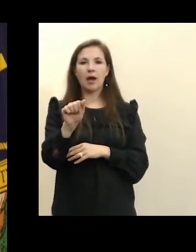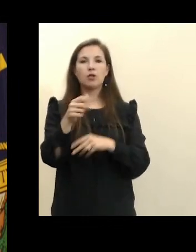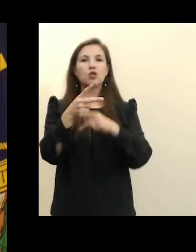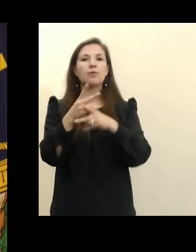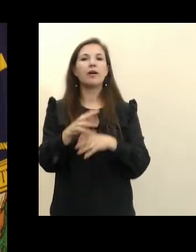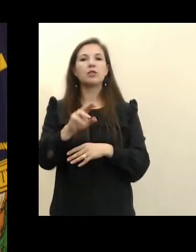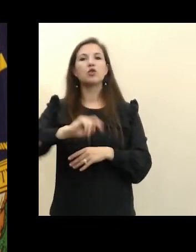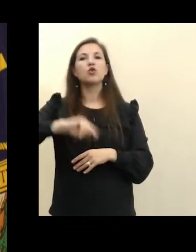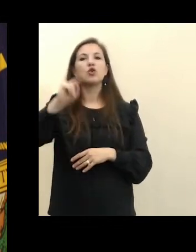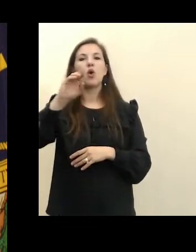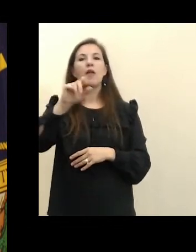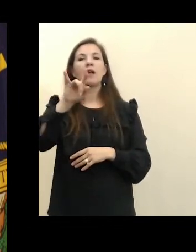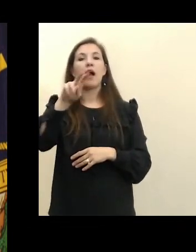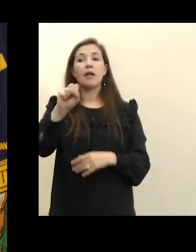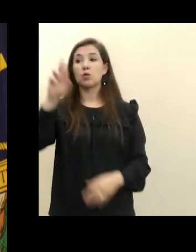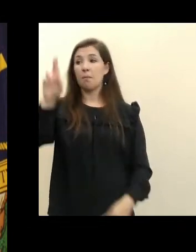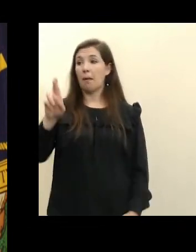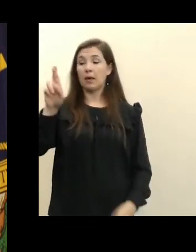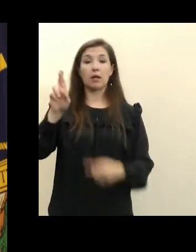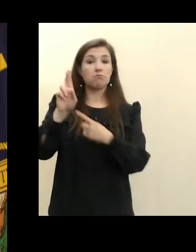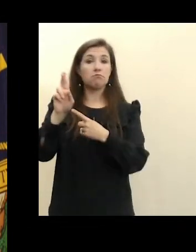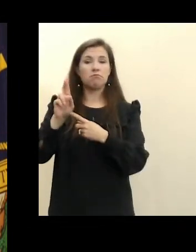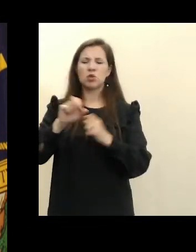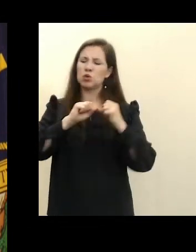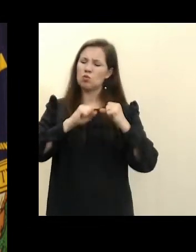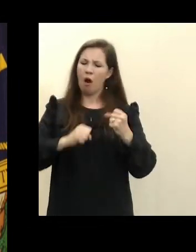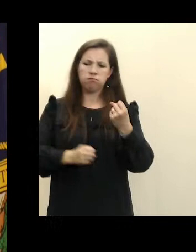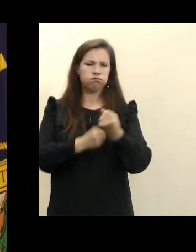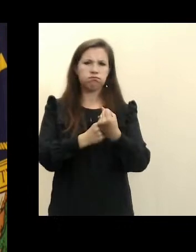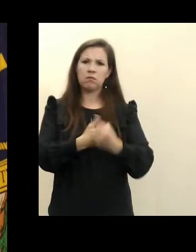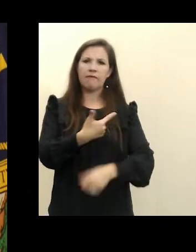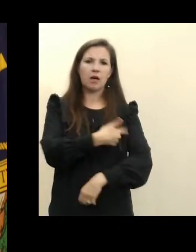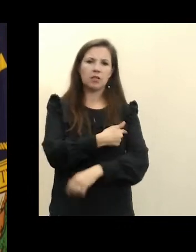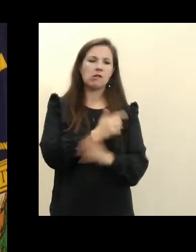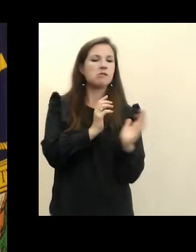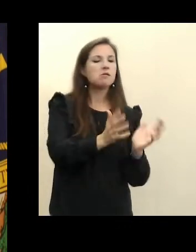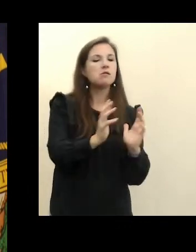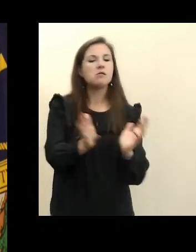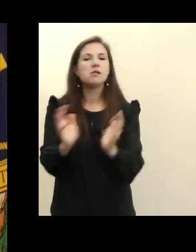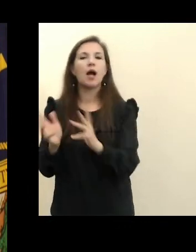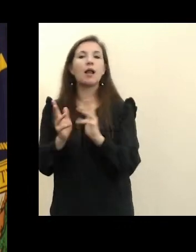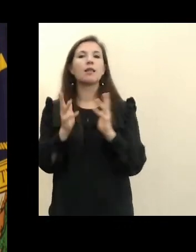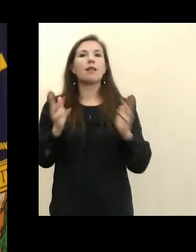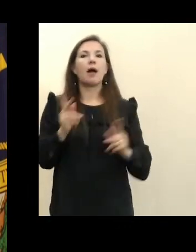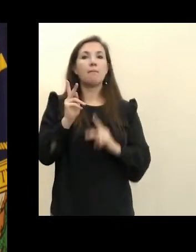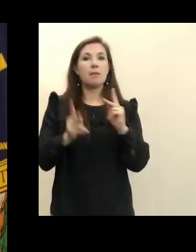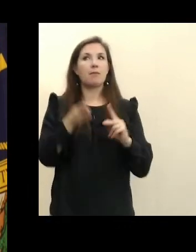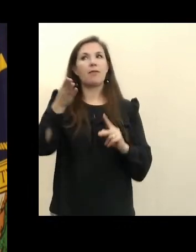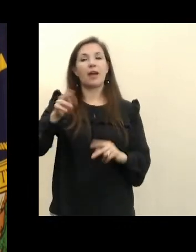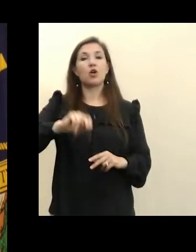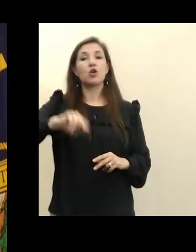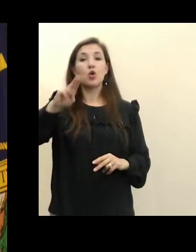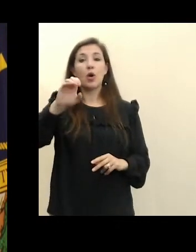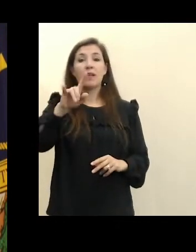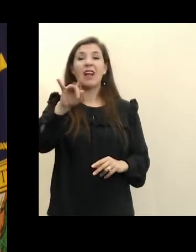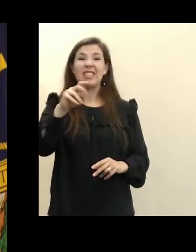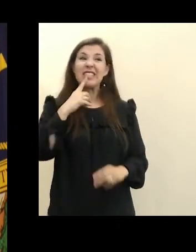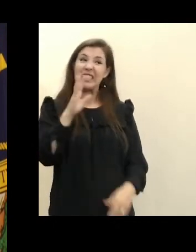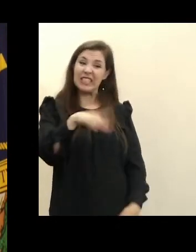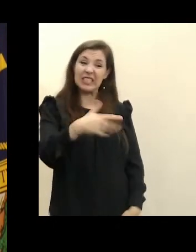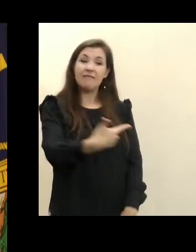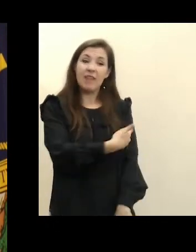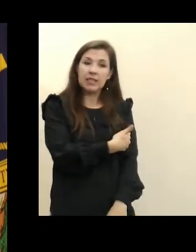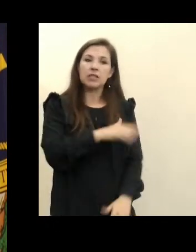North Collins, Republican, strong advocate for vaccines, has talked to a lot of people in the town of North Collins about, hey, you need to get vaccinated.